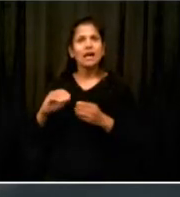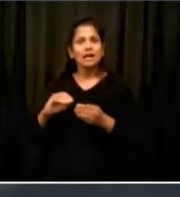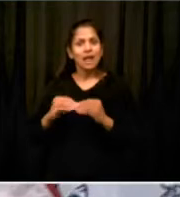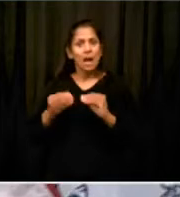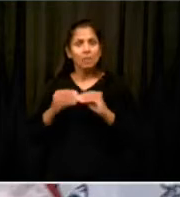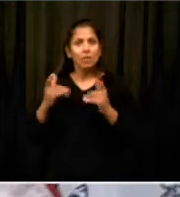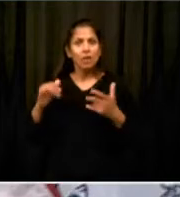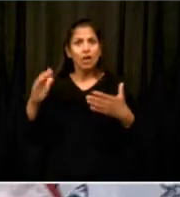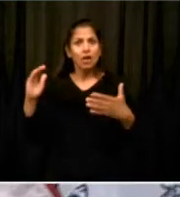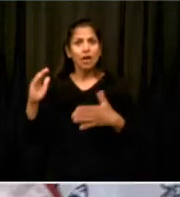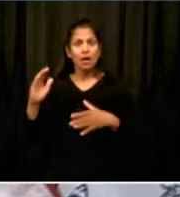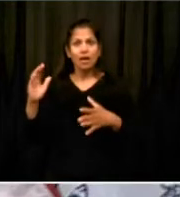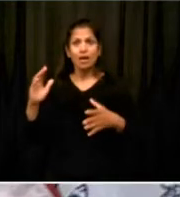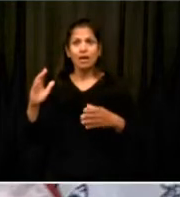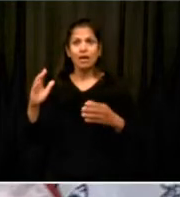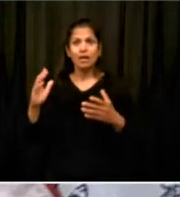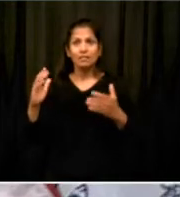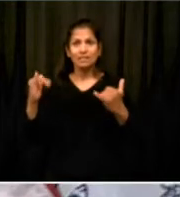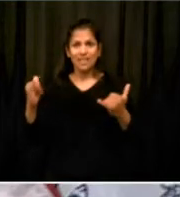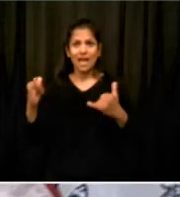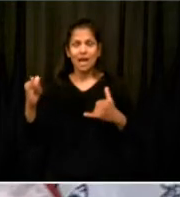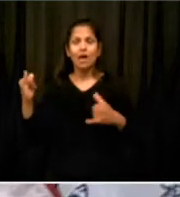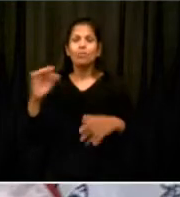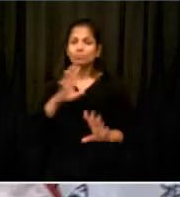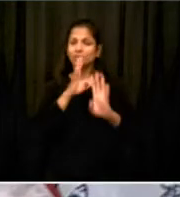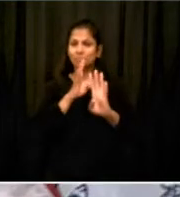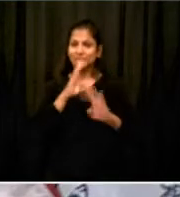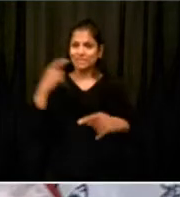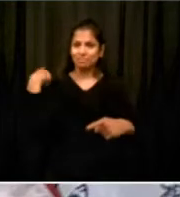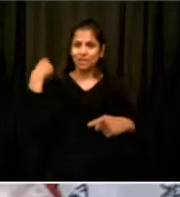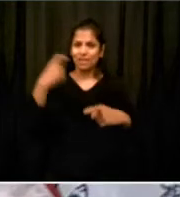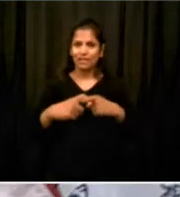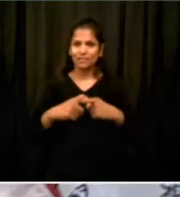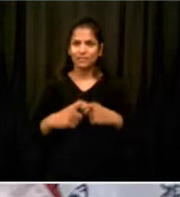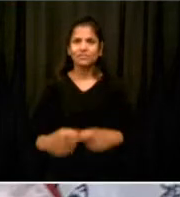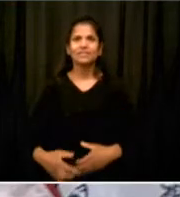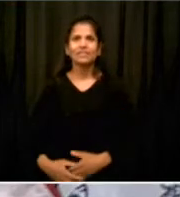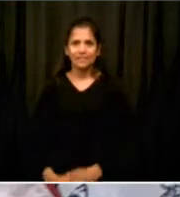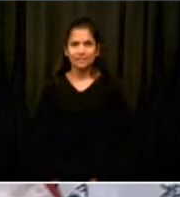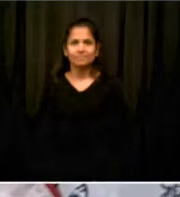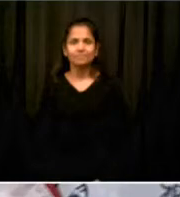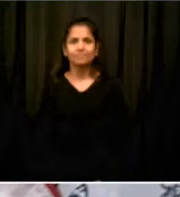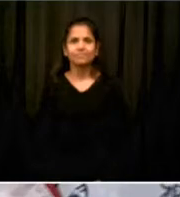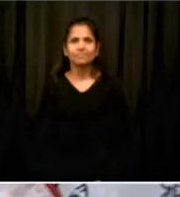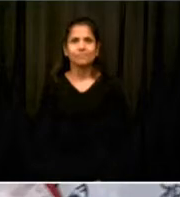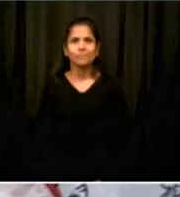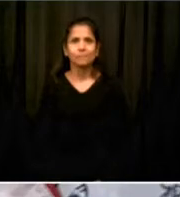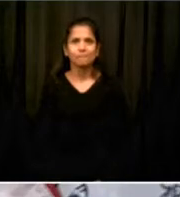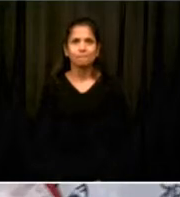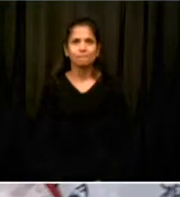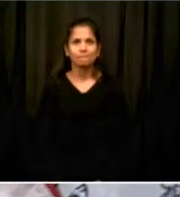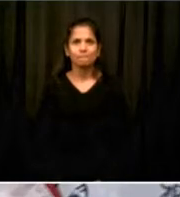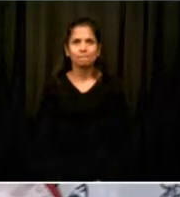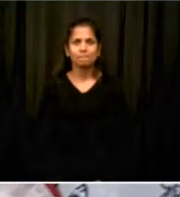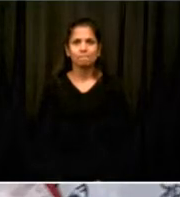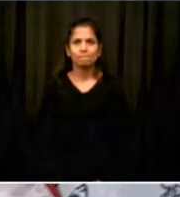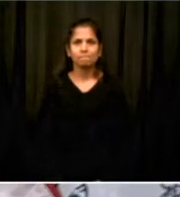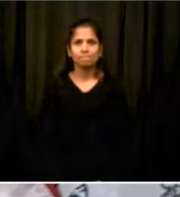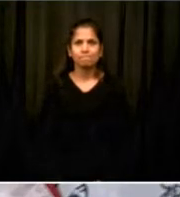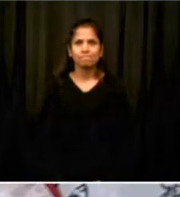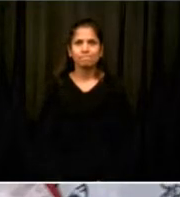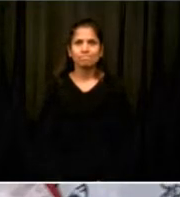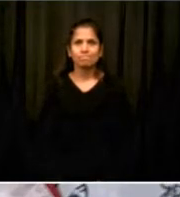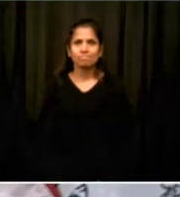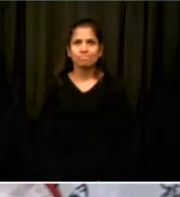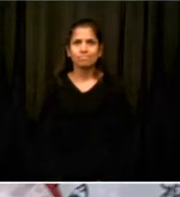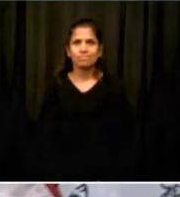Finally, a few words in Spanish. El censo determina cuántos fondos recibe nuestra